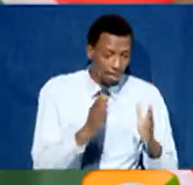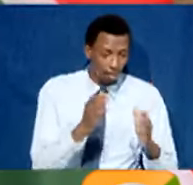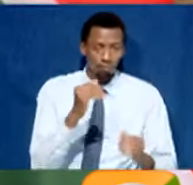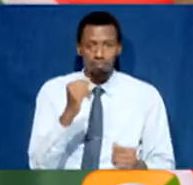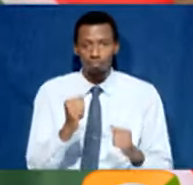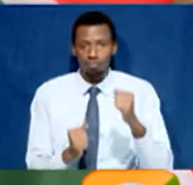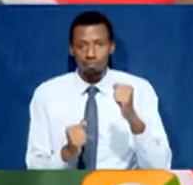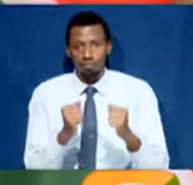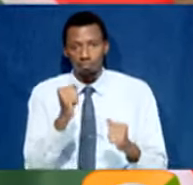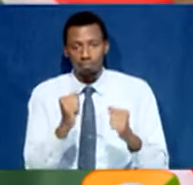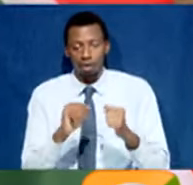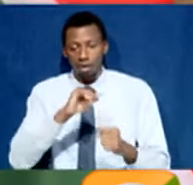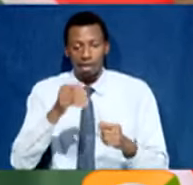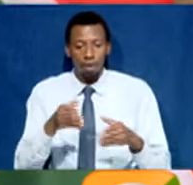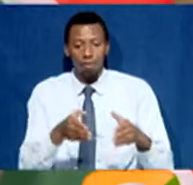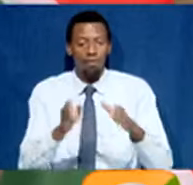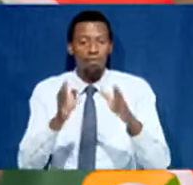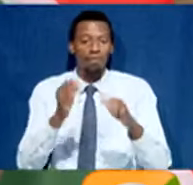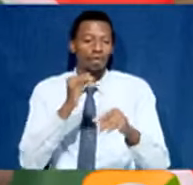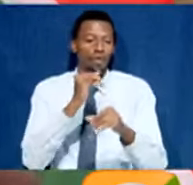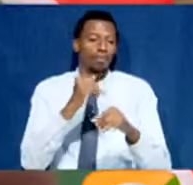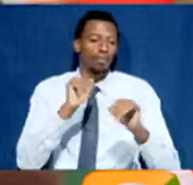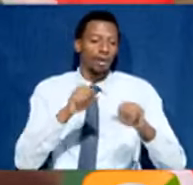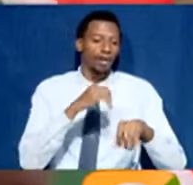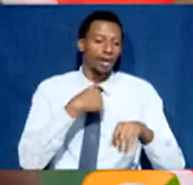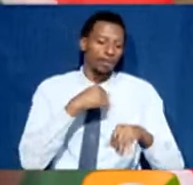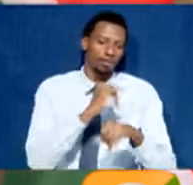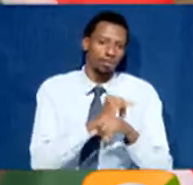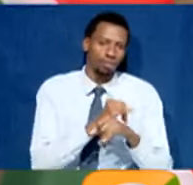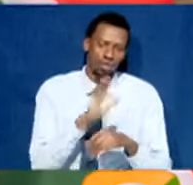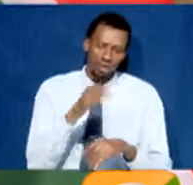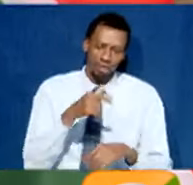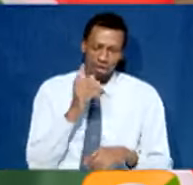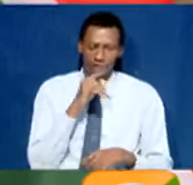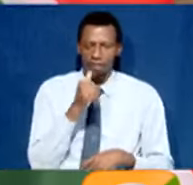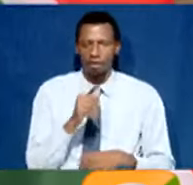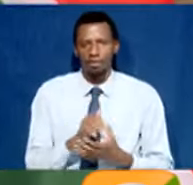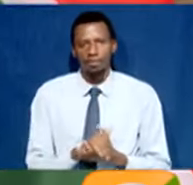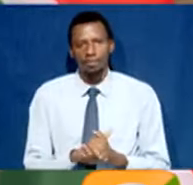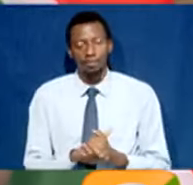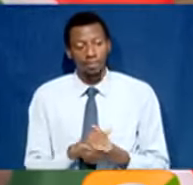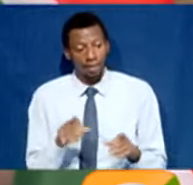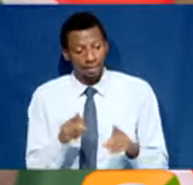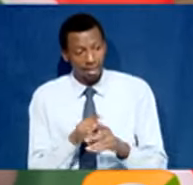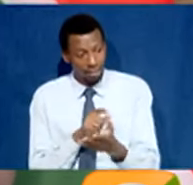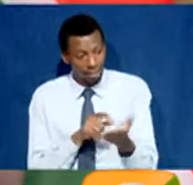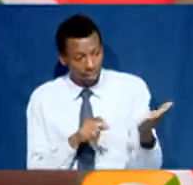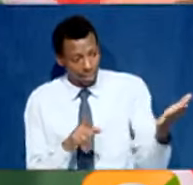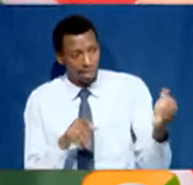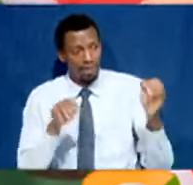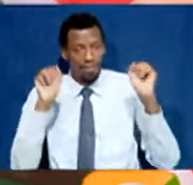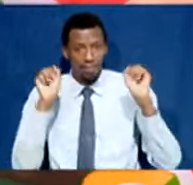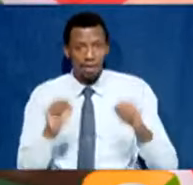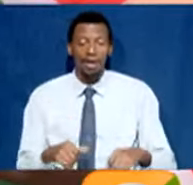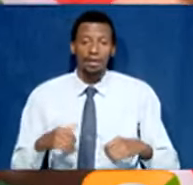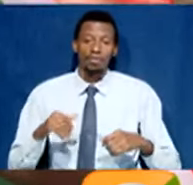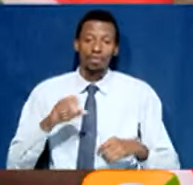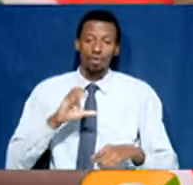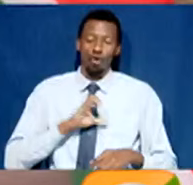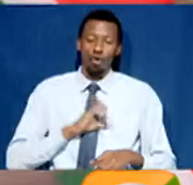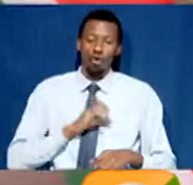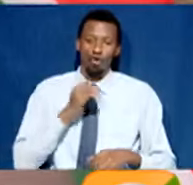job. But it's not Mr. President. Too, let me just finish. They too can own a home the same way you own a